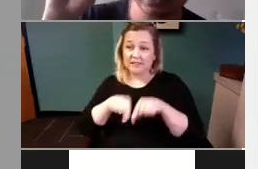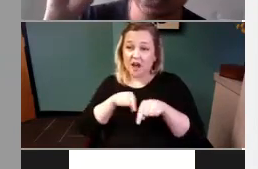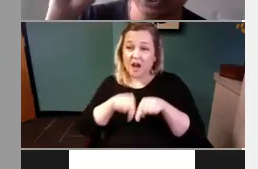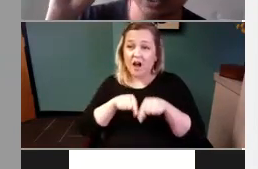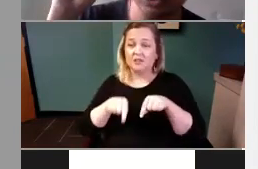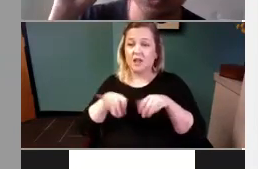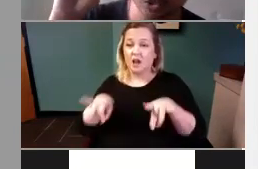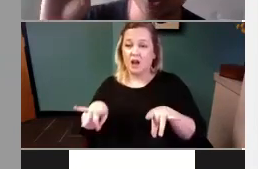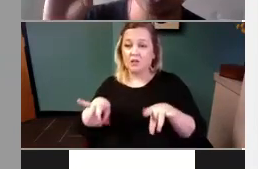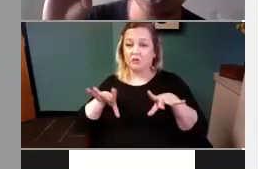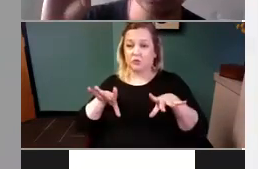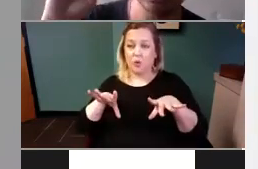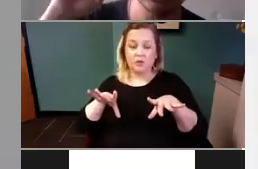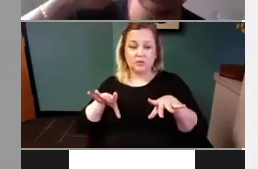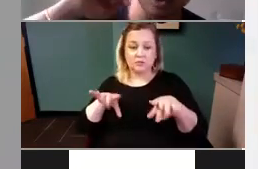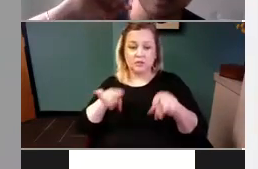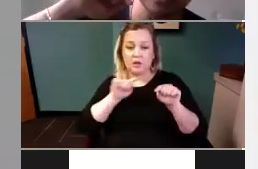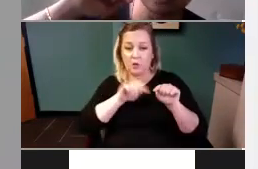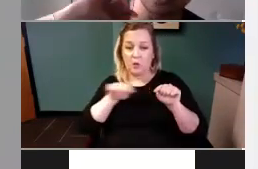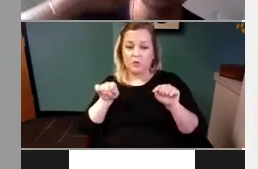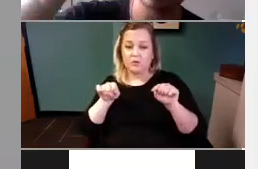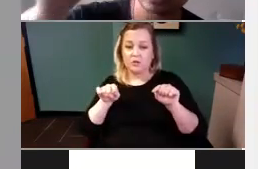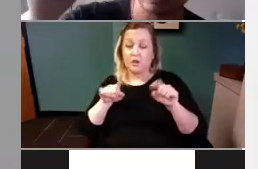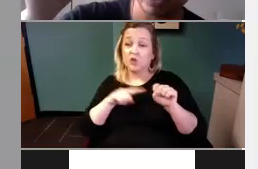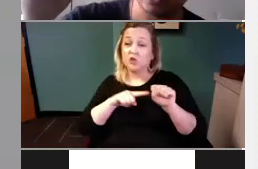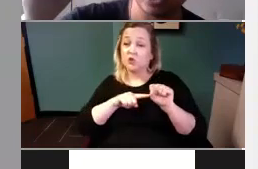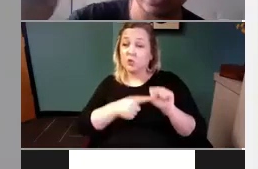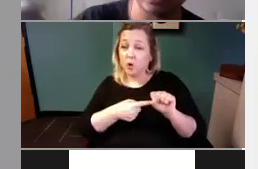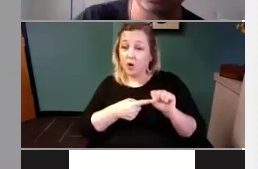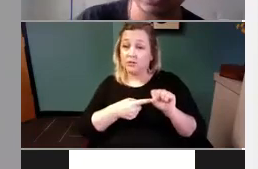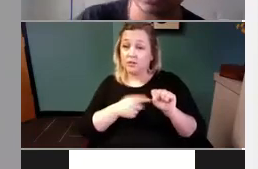are essentially source nodes that always go somewhere to another set